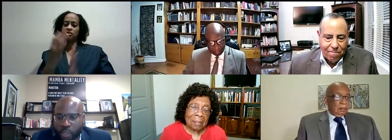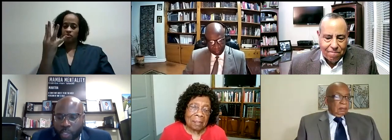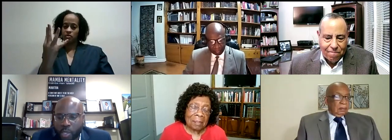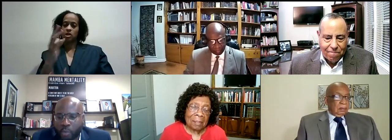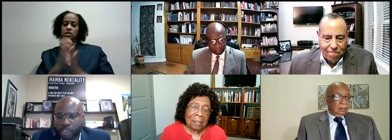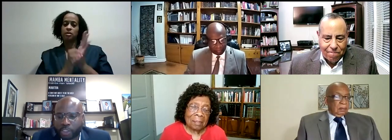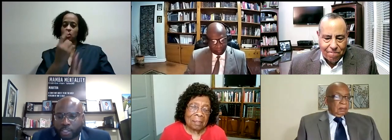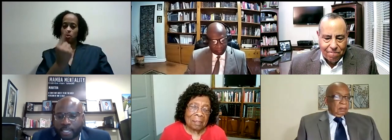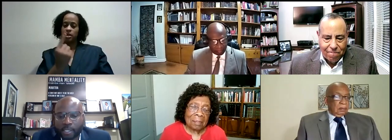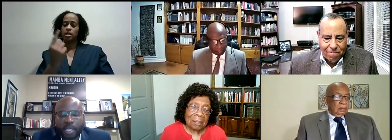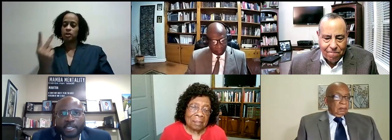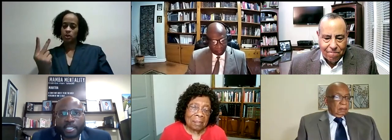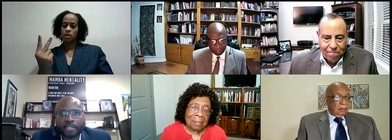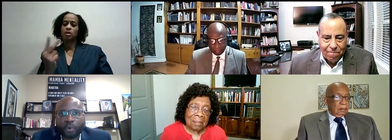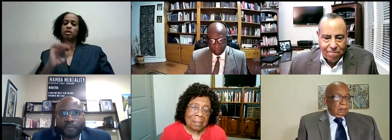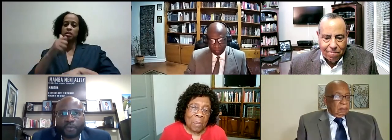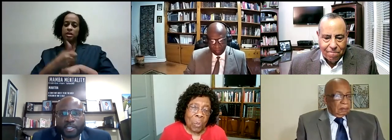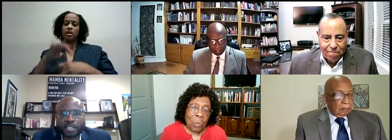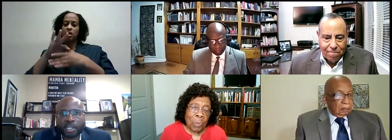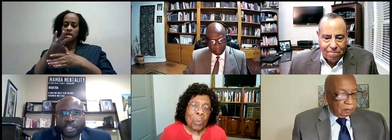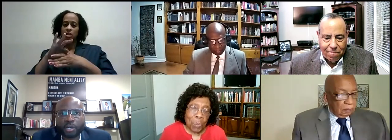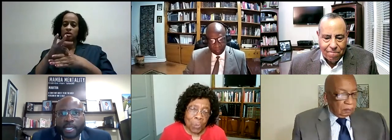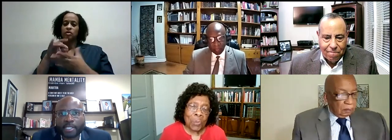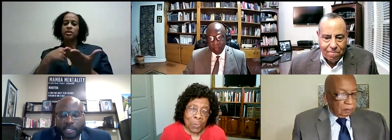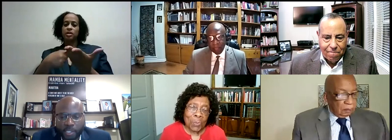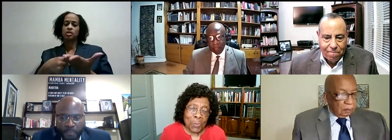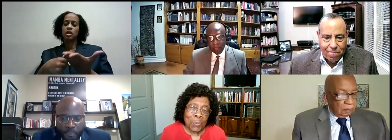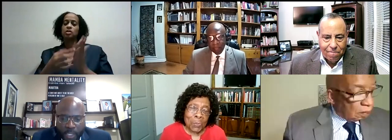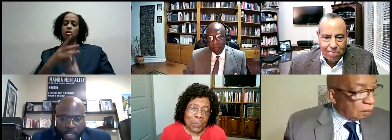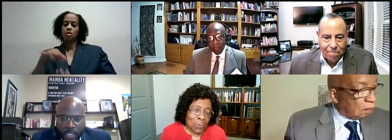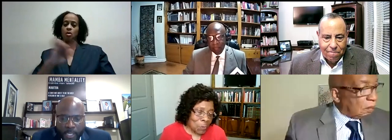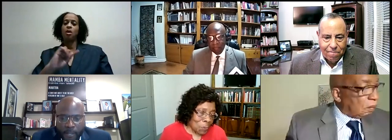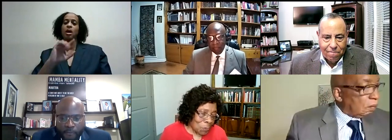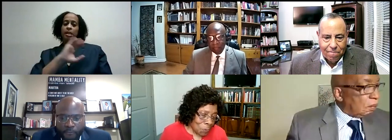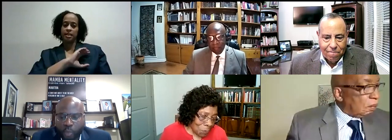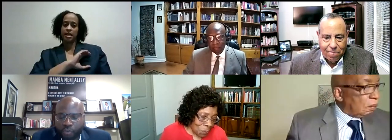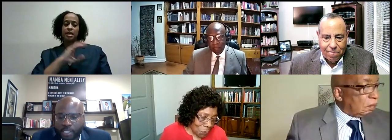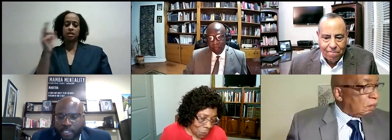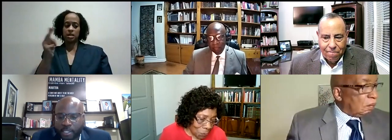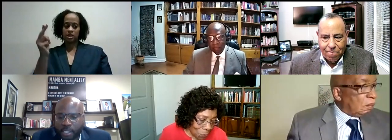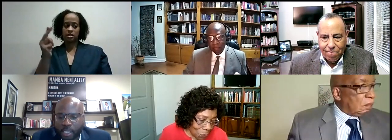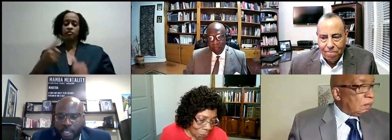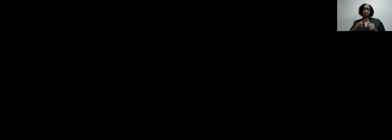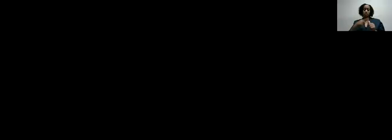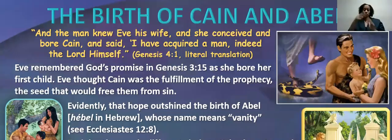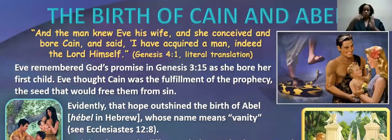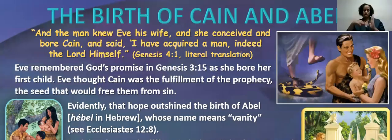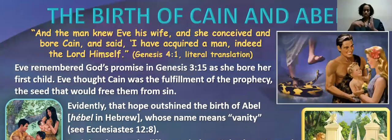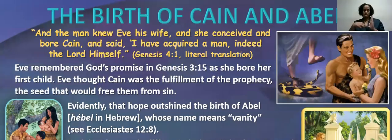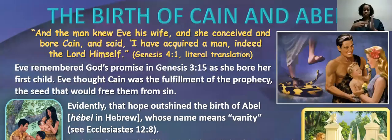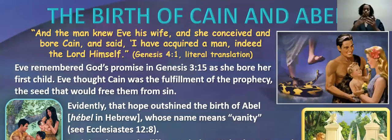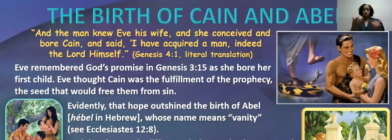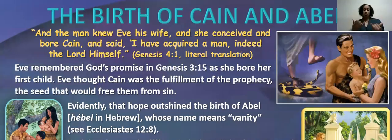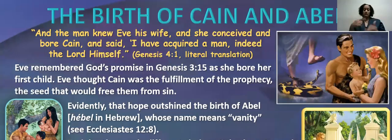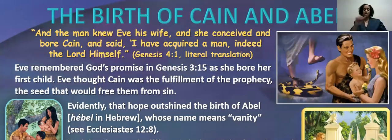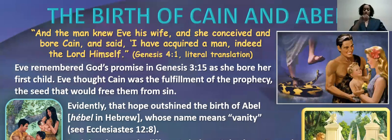2, which set the context for this discussion on Cain's legacy. Verse 1 reads, "Now Adam knew